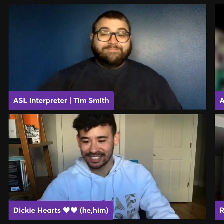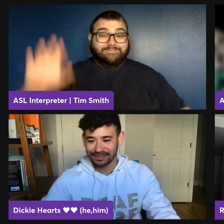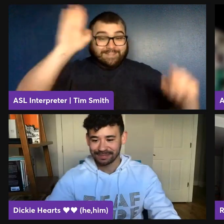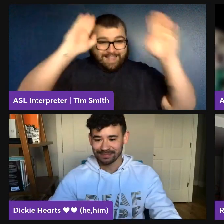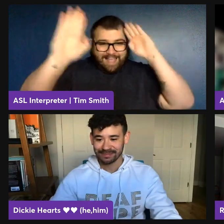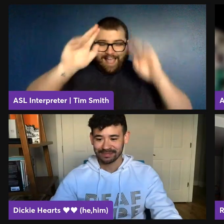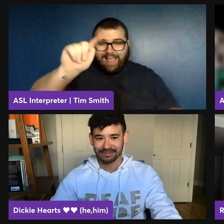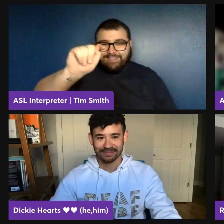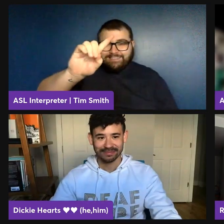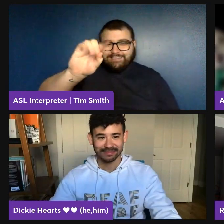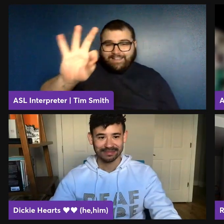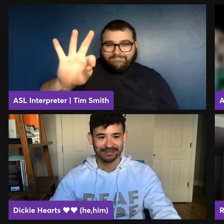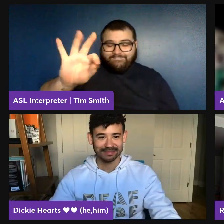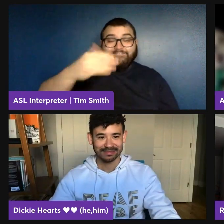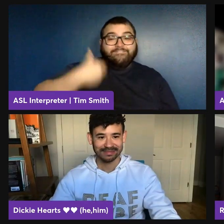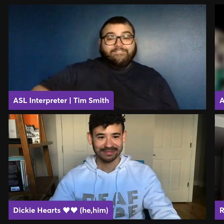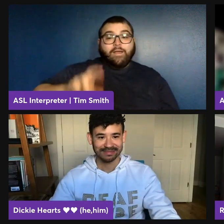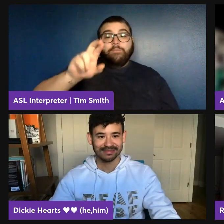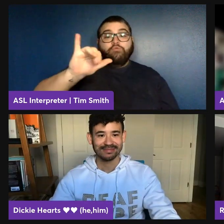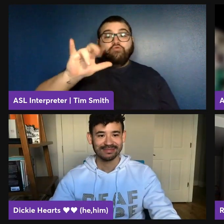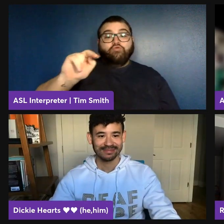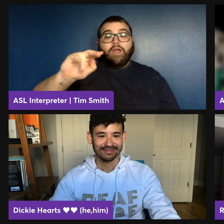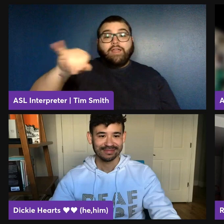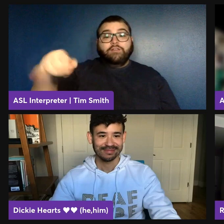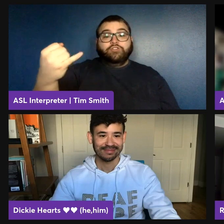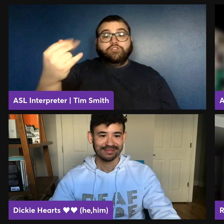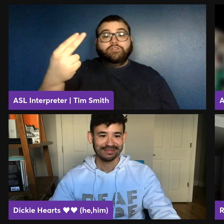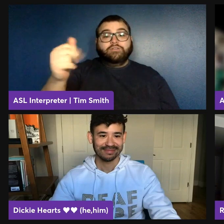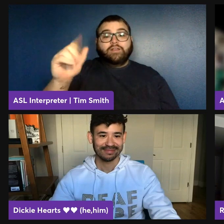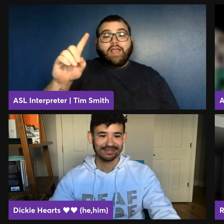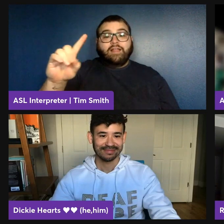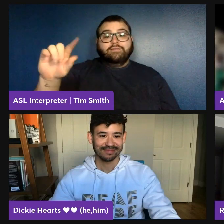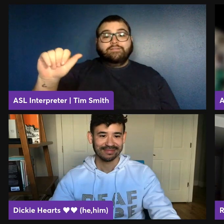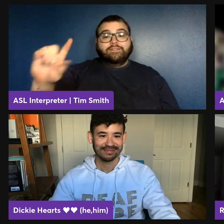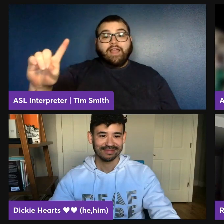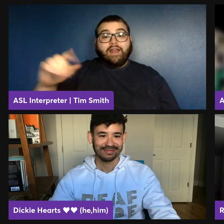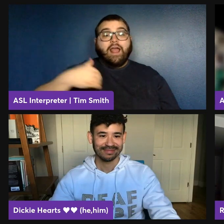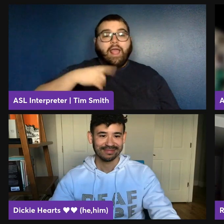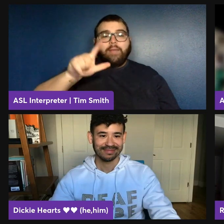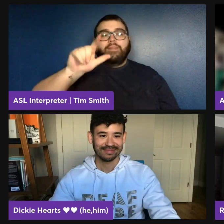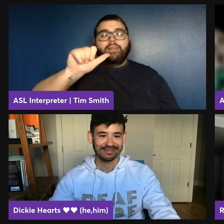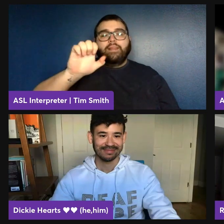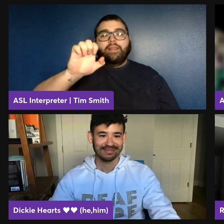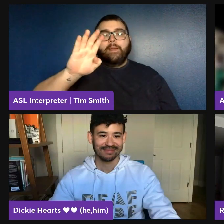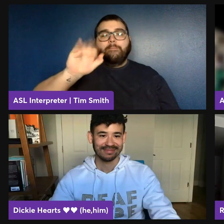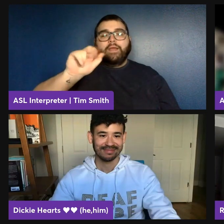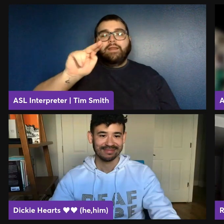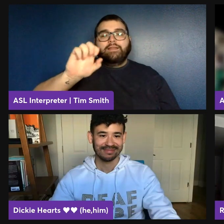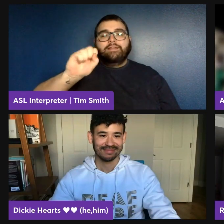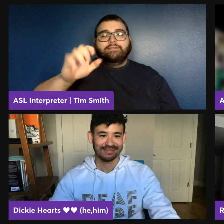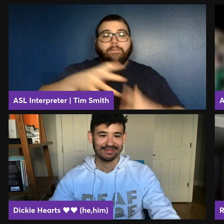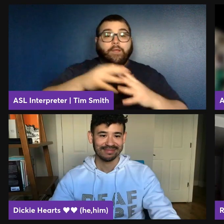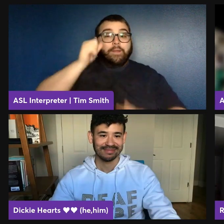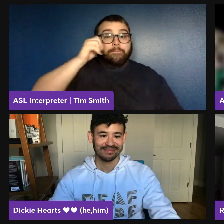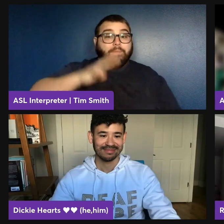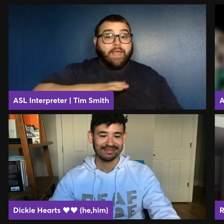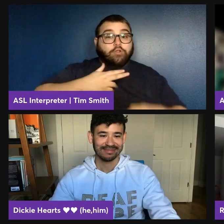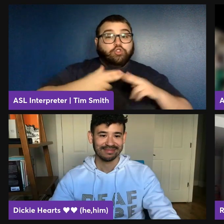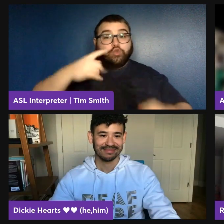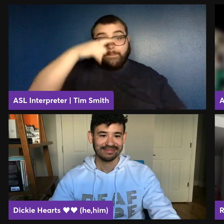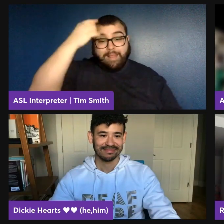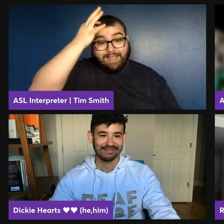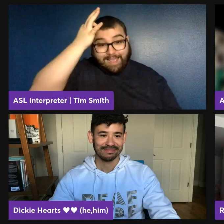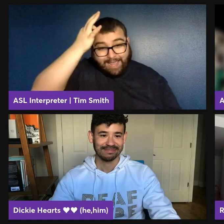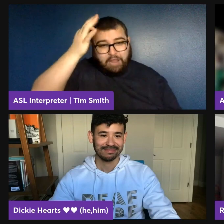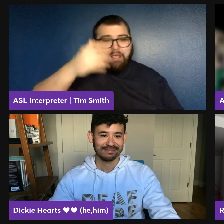Hi, TDF. I am Ryan J. Haddad. I am a Lebanese American man with short black hair that has